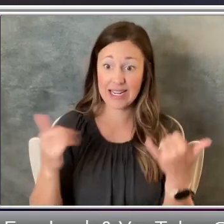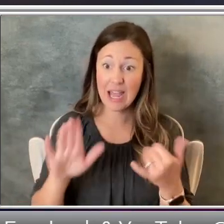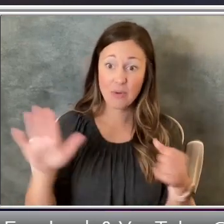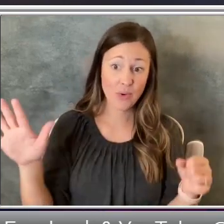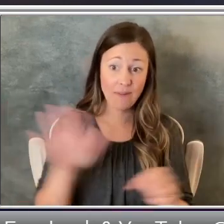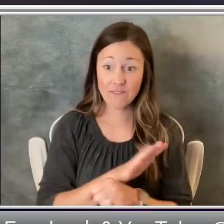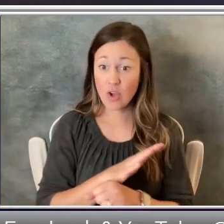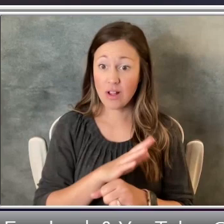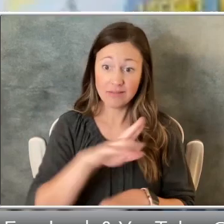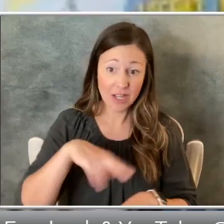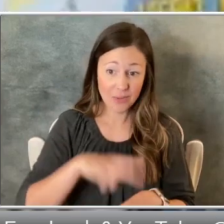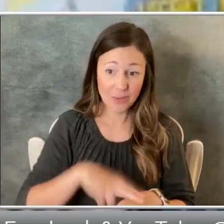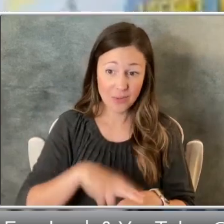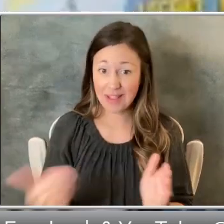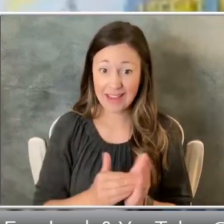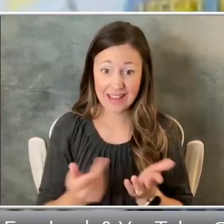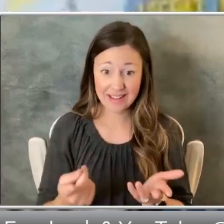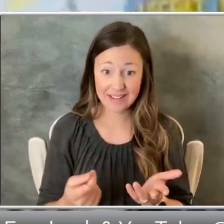again.